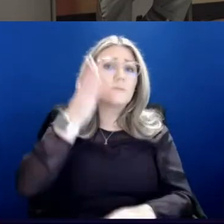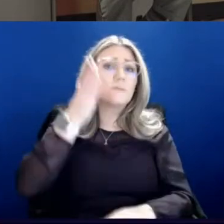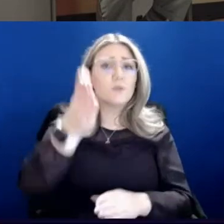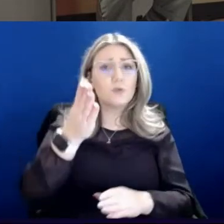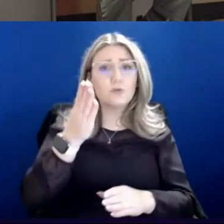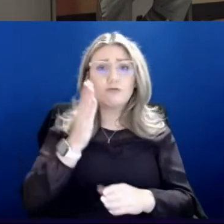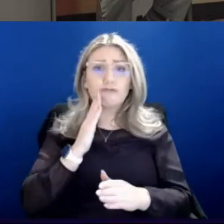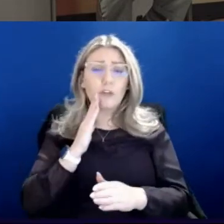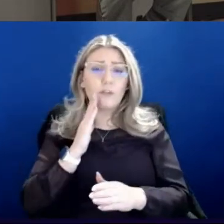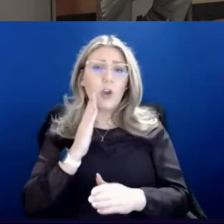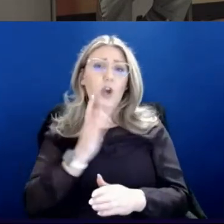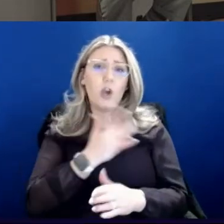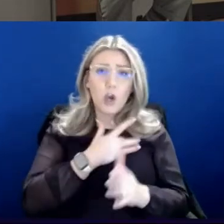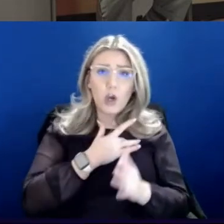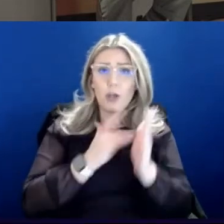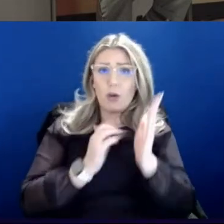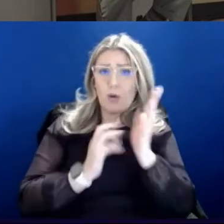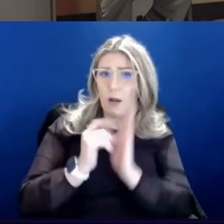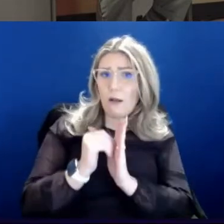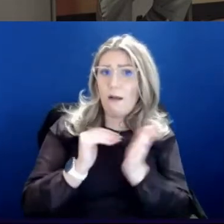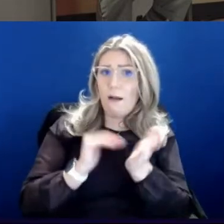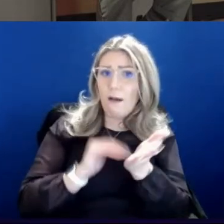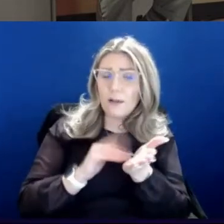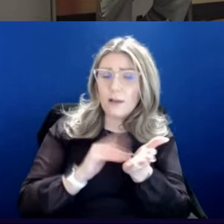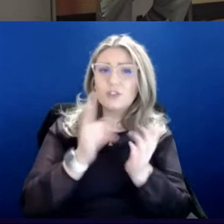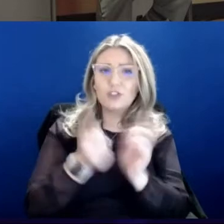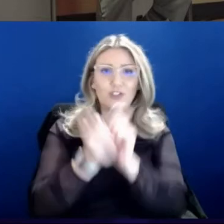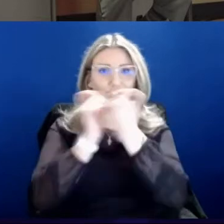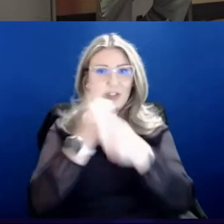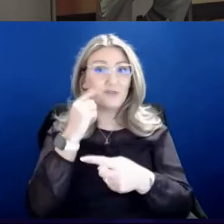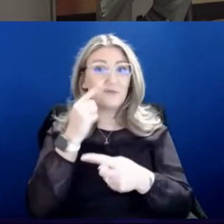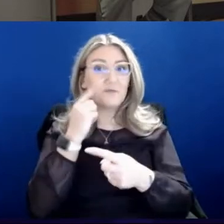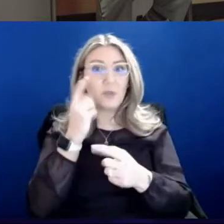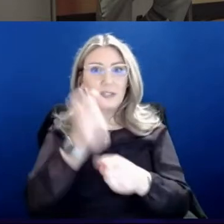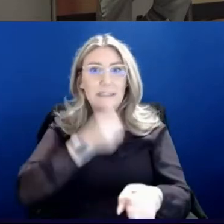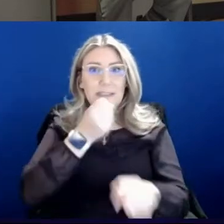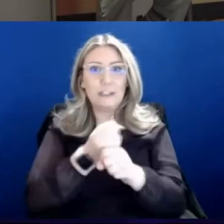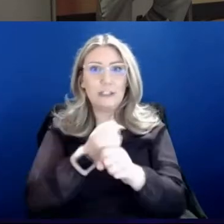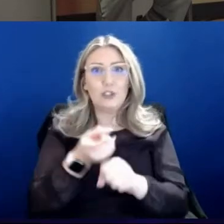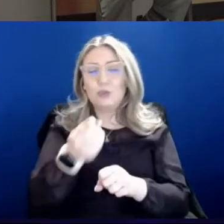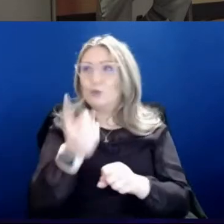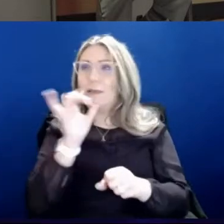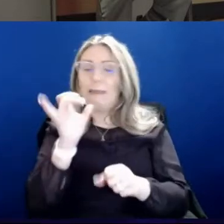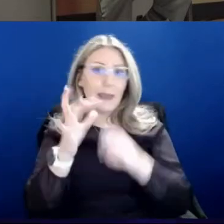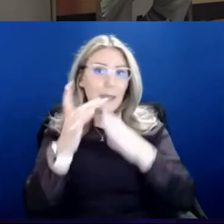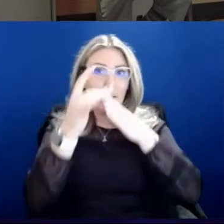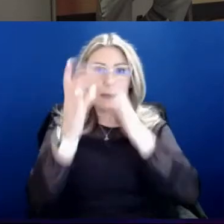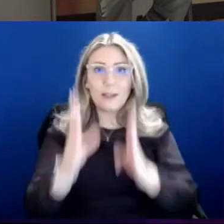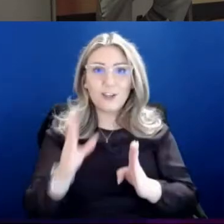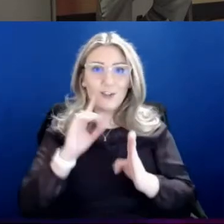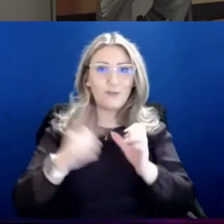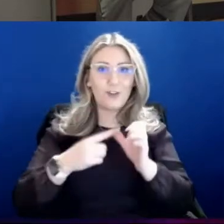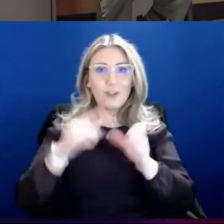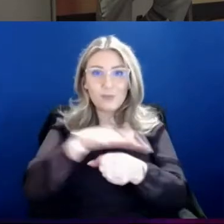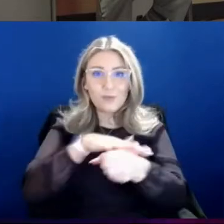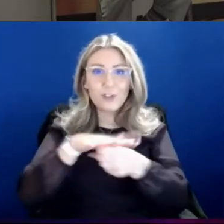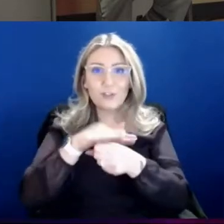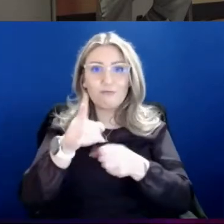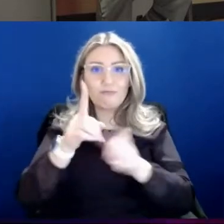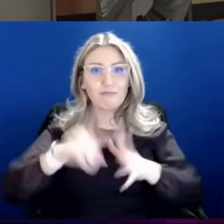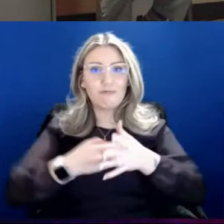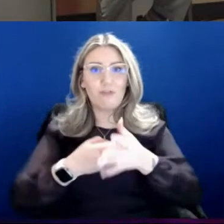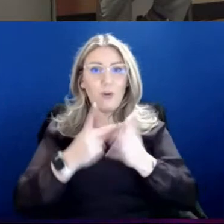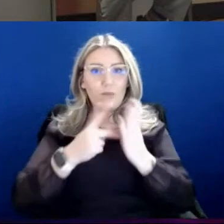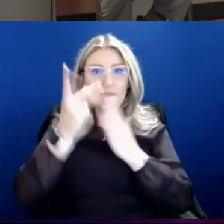several years? That's an interesting question from Emily, because you're like a pioneer, Dr. Porter. You first in the region, you started the program here at the University of Kansas